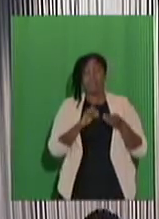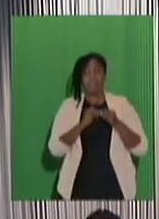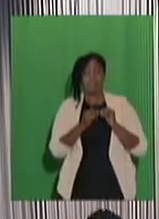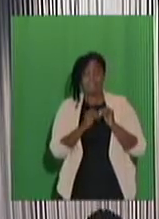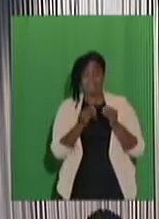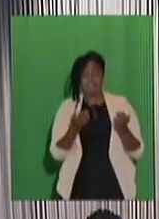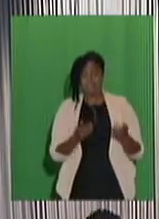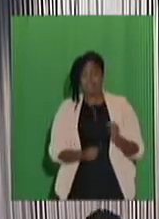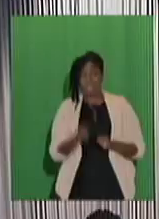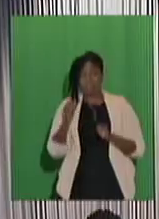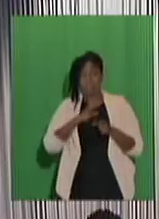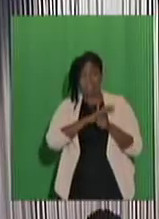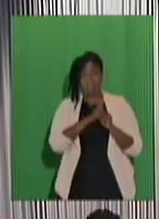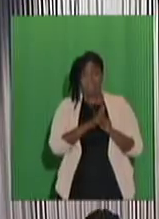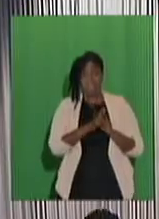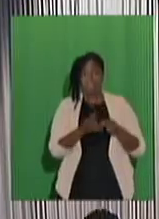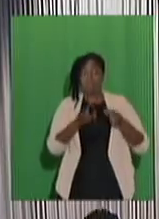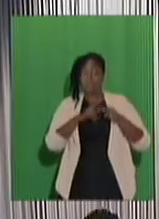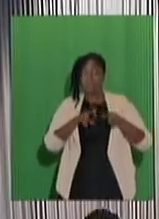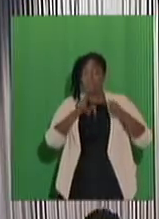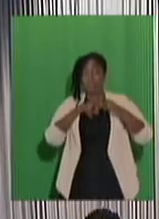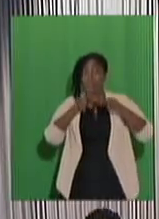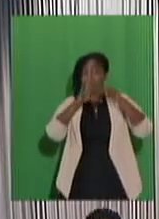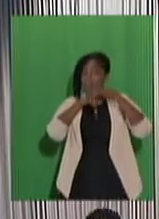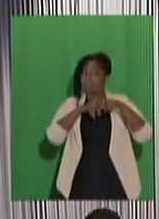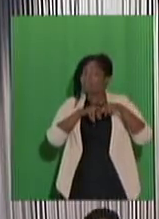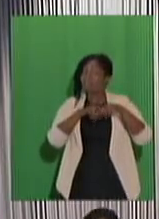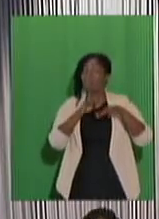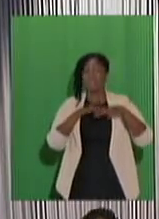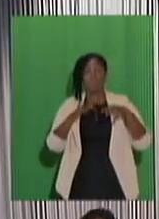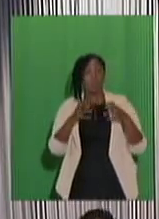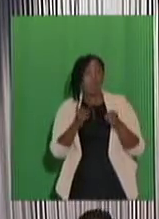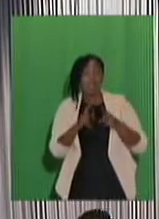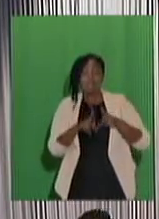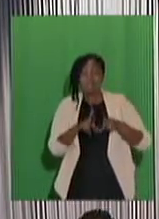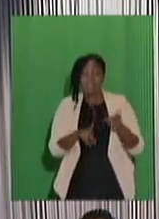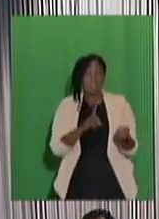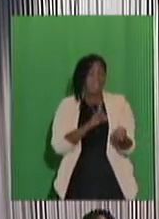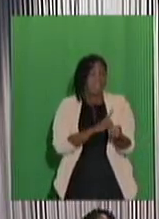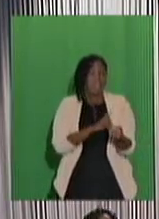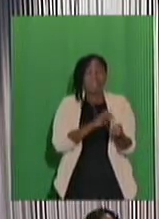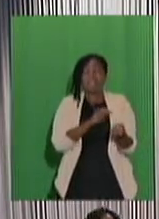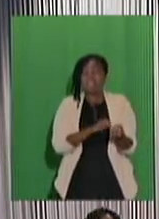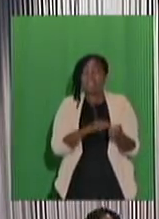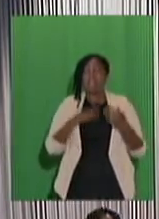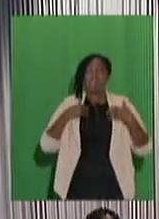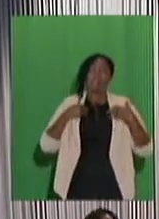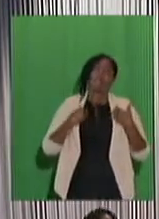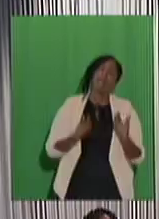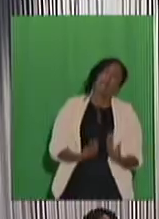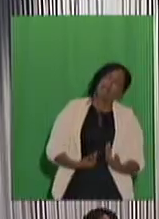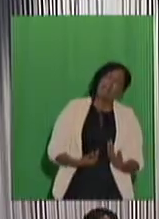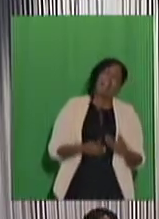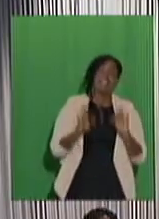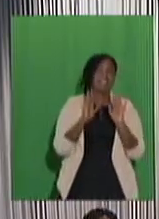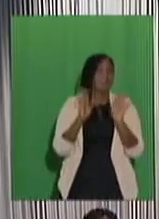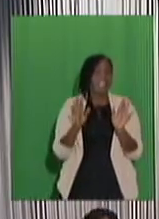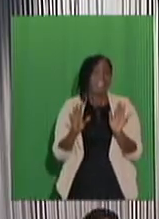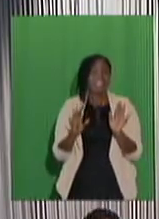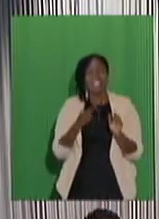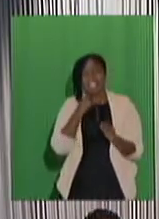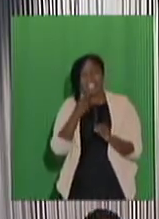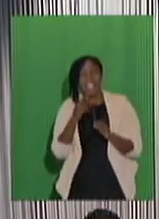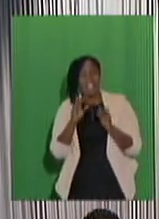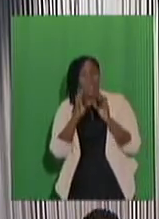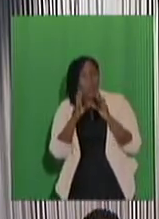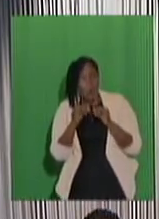to become burnt out. I know you said that we were supposed to be expecting some Cuban nurses. Yes. Can you give them? They will arrive. That's one. Sure.